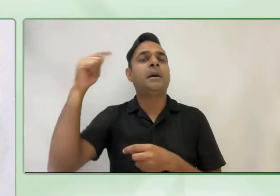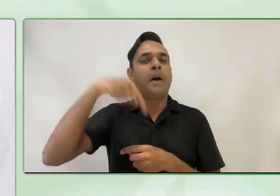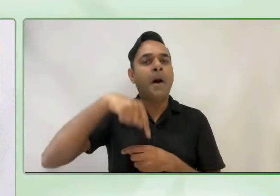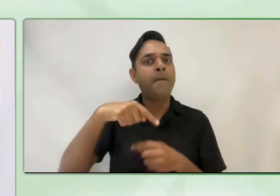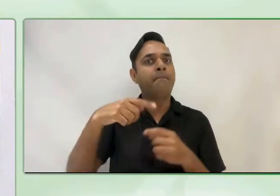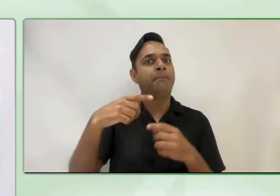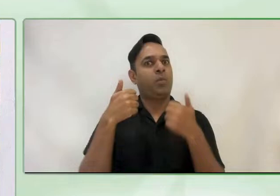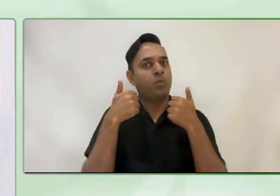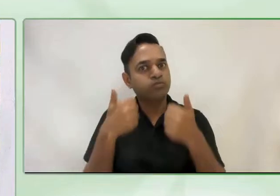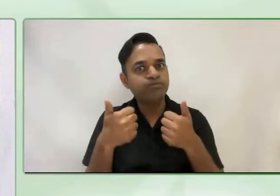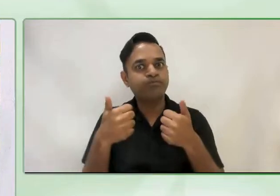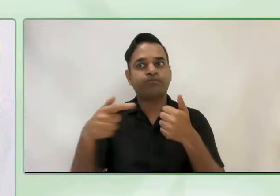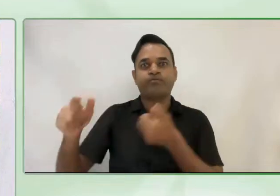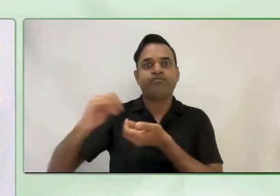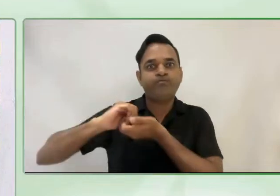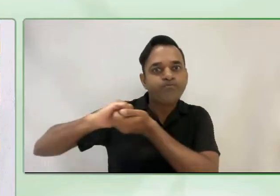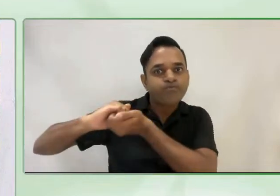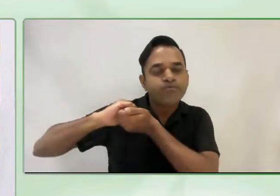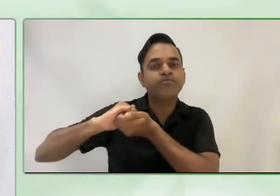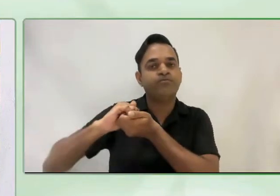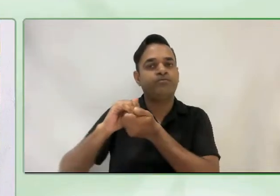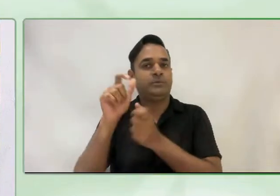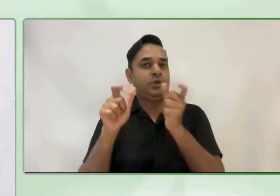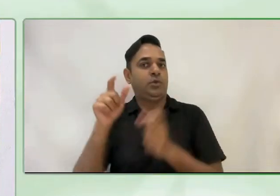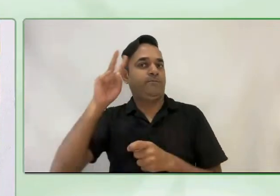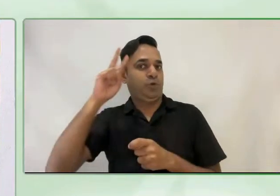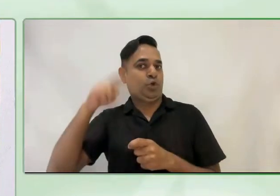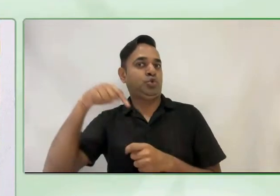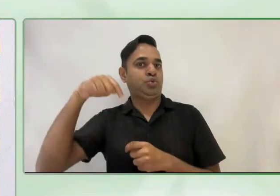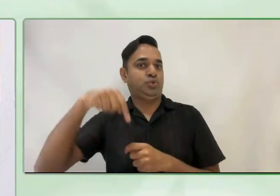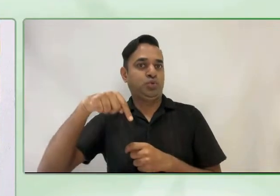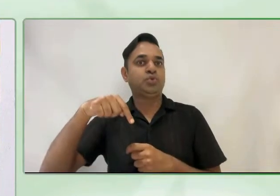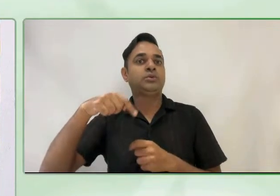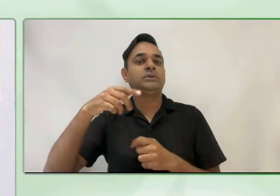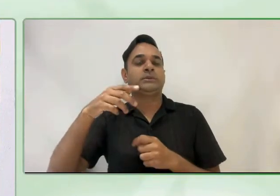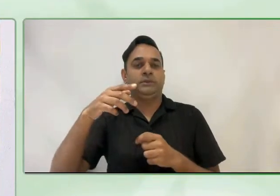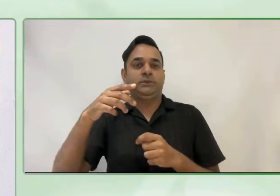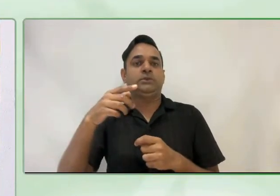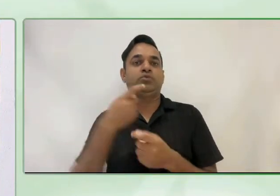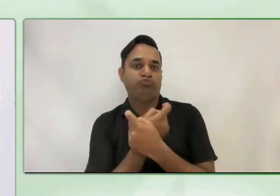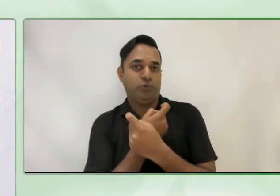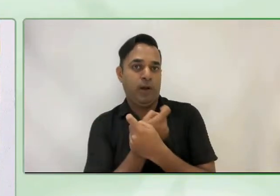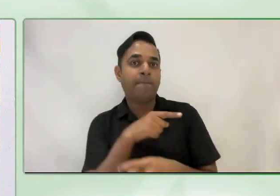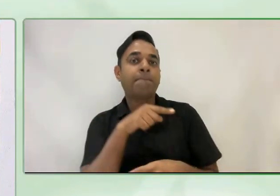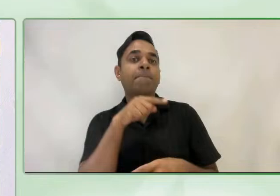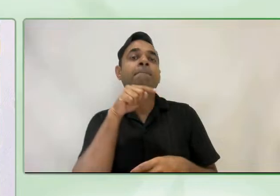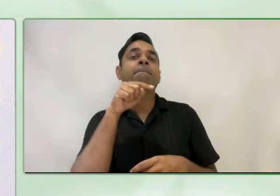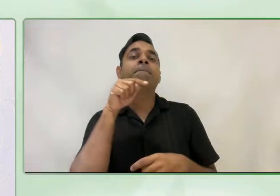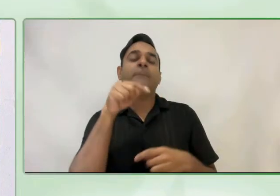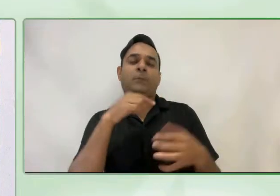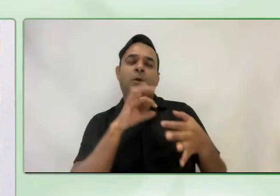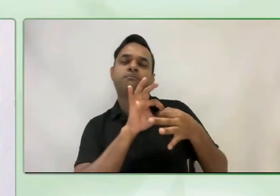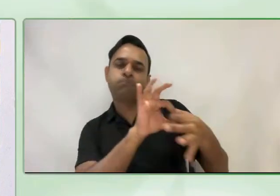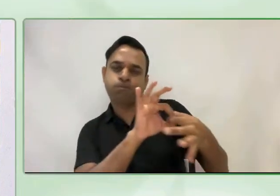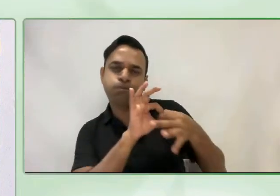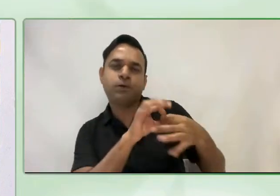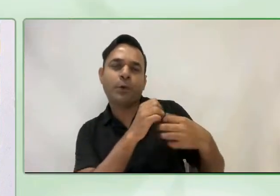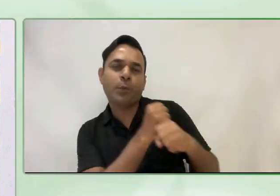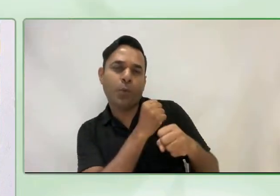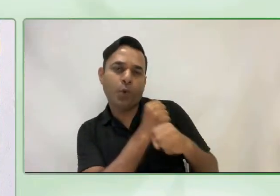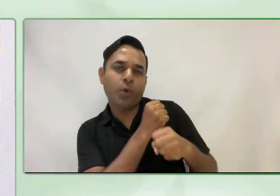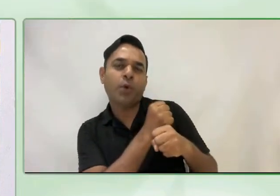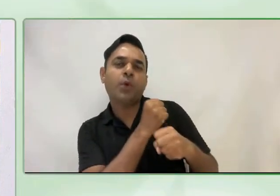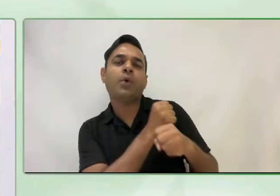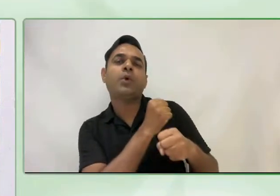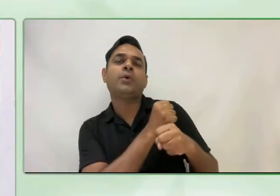together also with them, all of us. And they came via Access Austria to the Discover